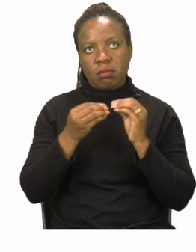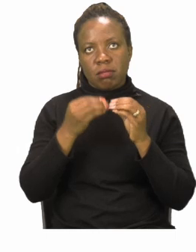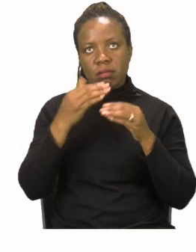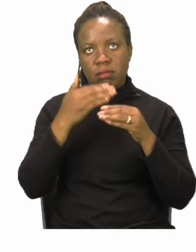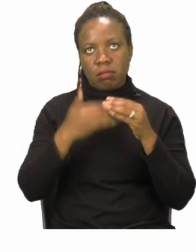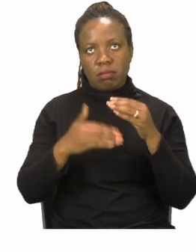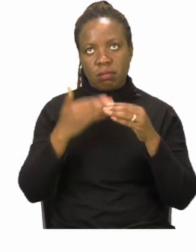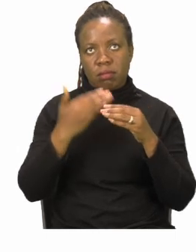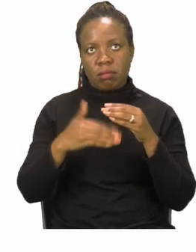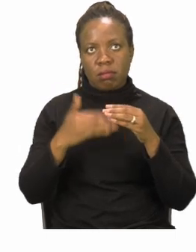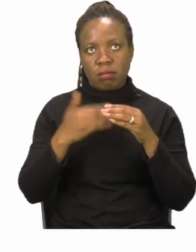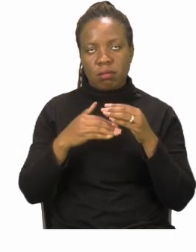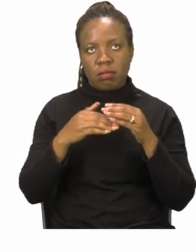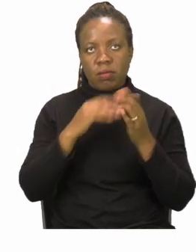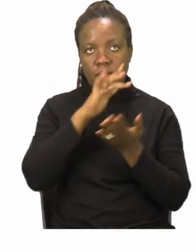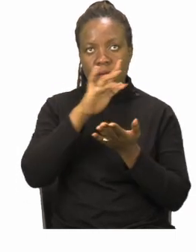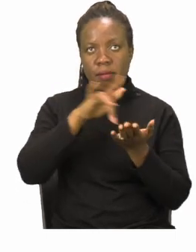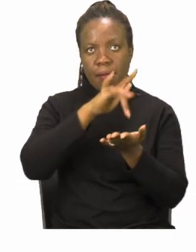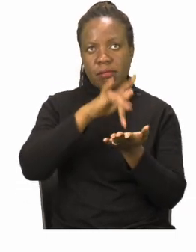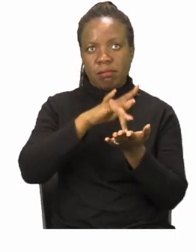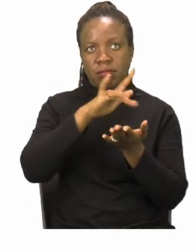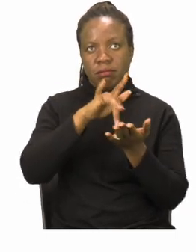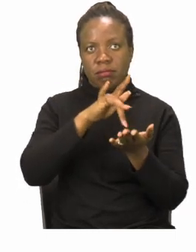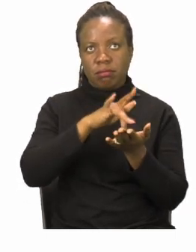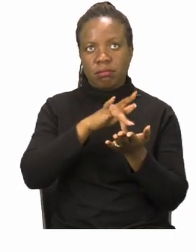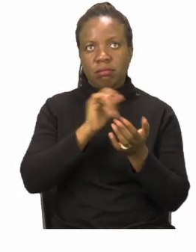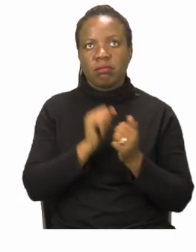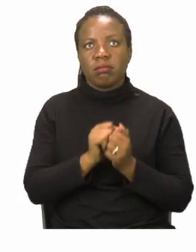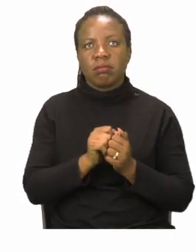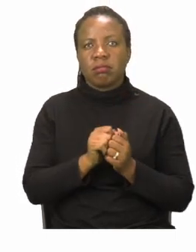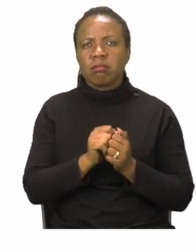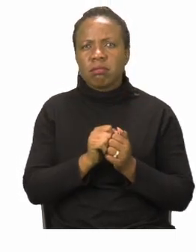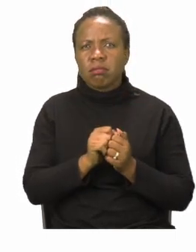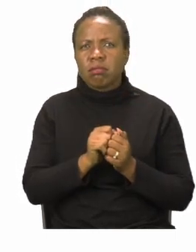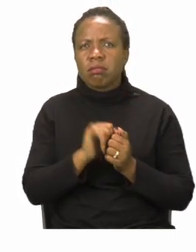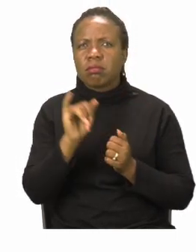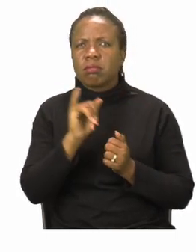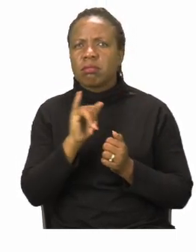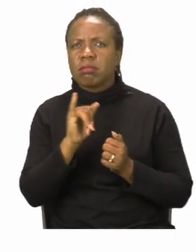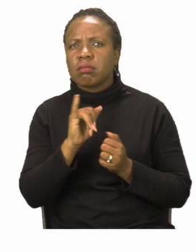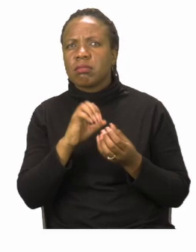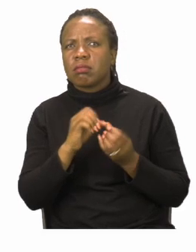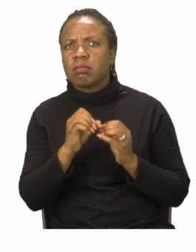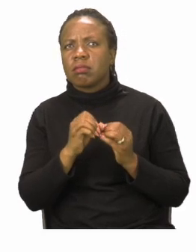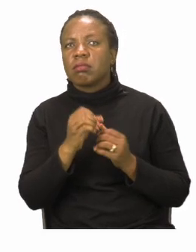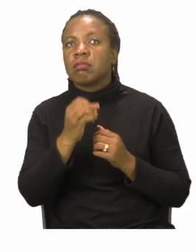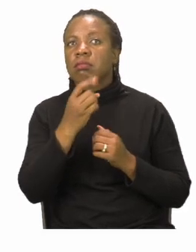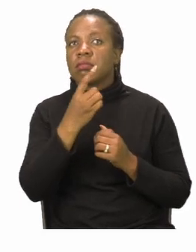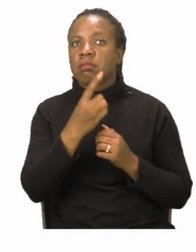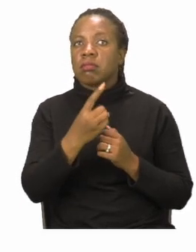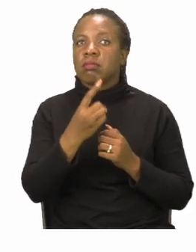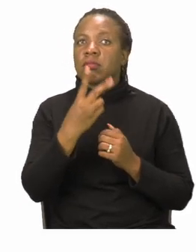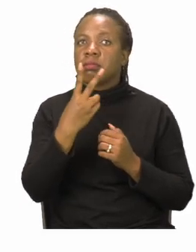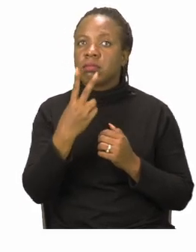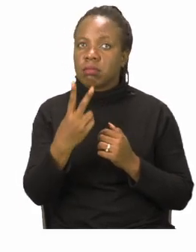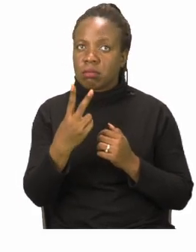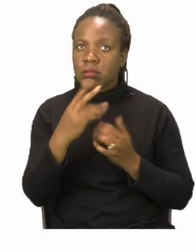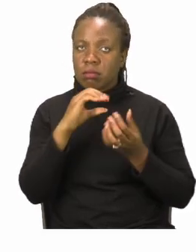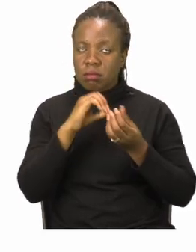is the number in the middle? That's right, everyone. It's the number